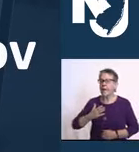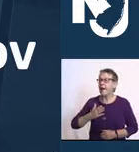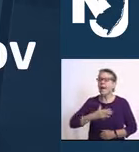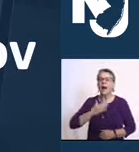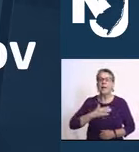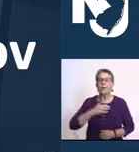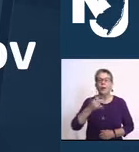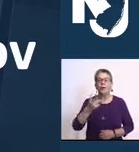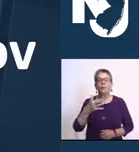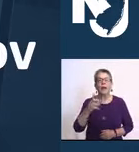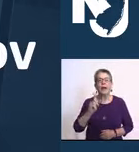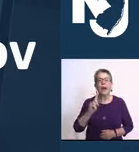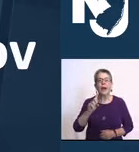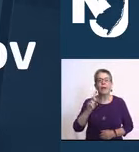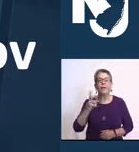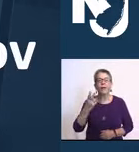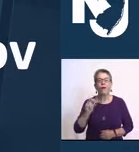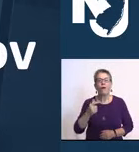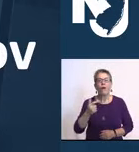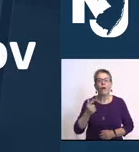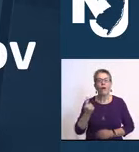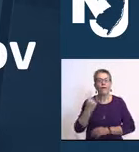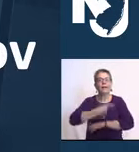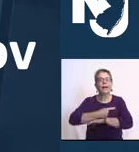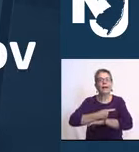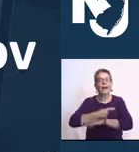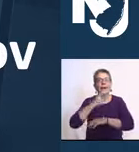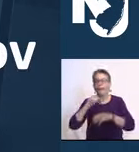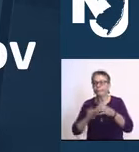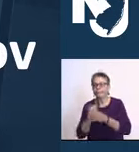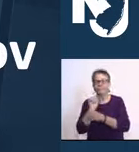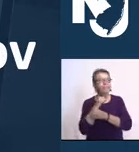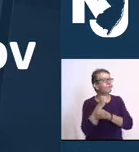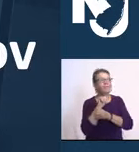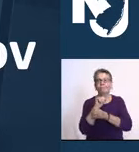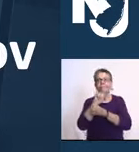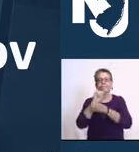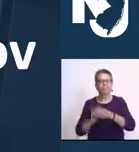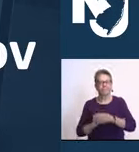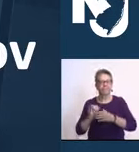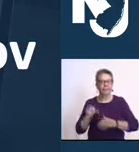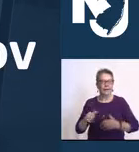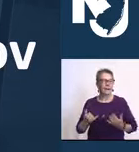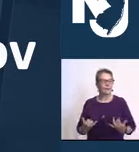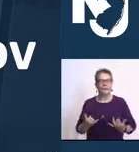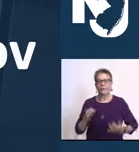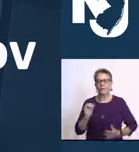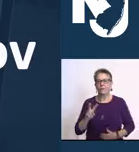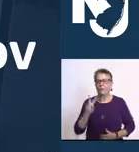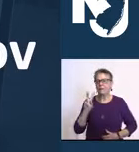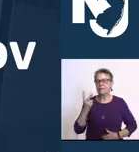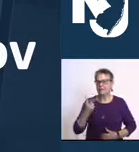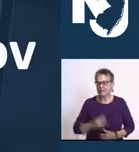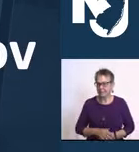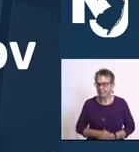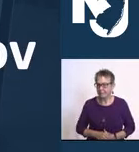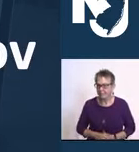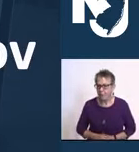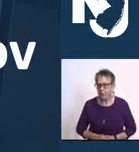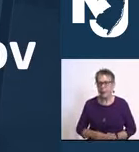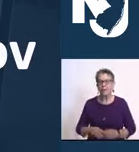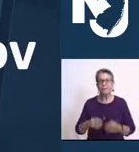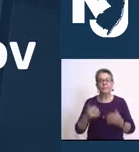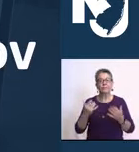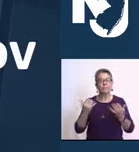that sucker saw his or her shadow, which means another 6 weeks of winter. I suggested to Pat that we hire the groundhog into the Office